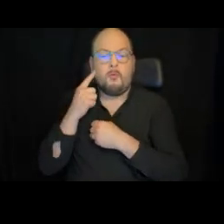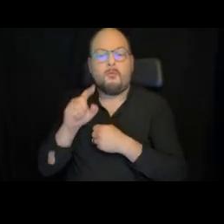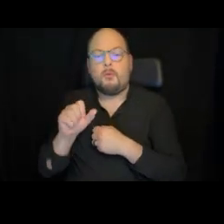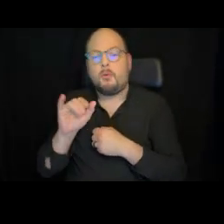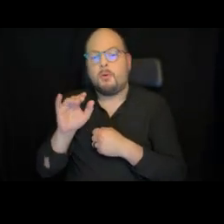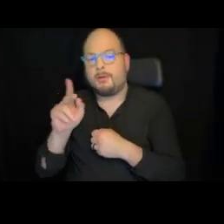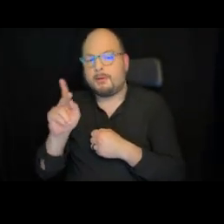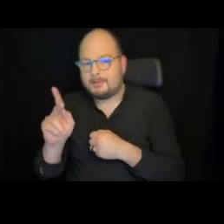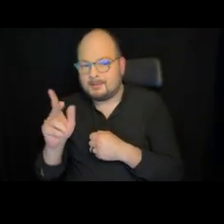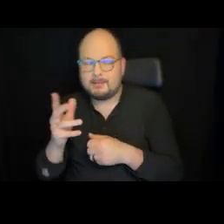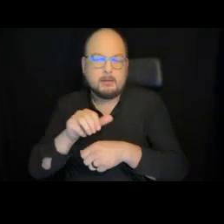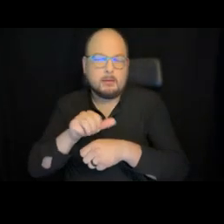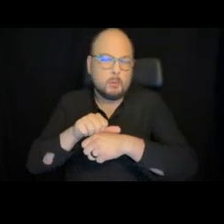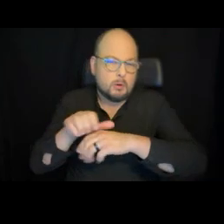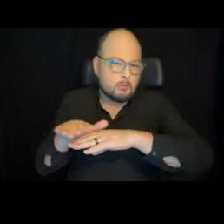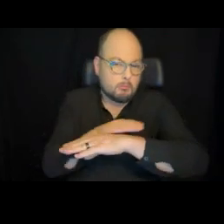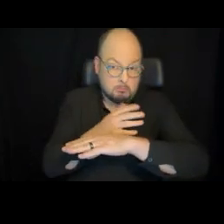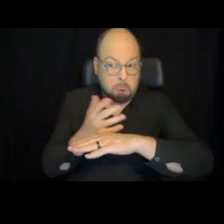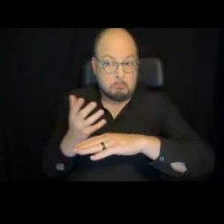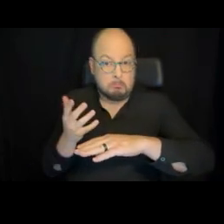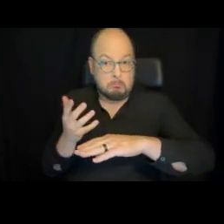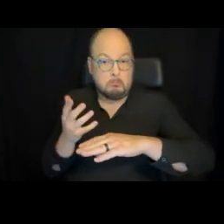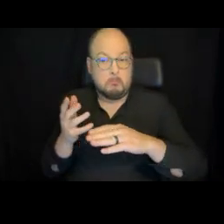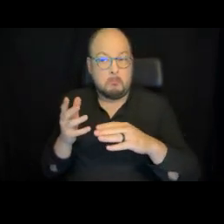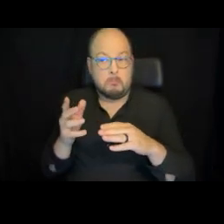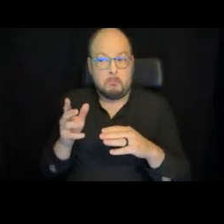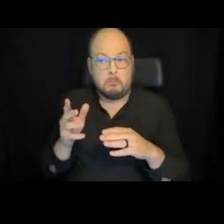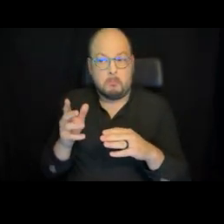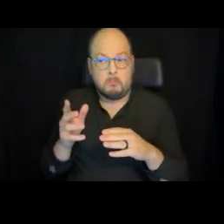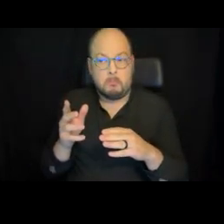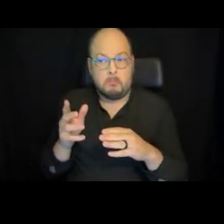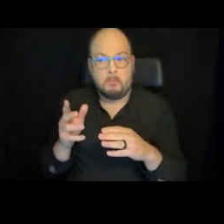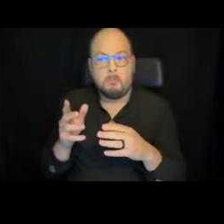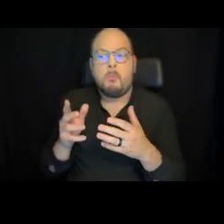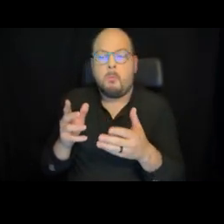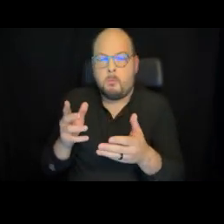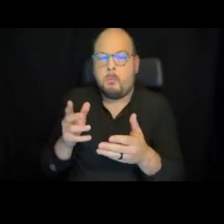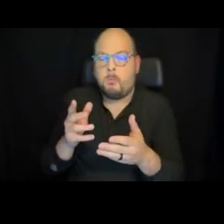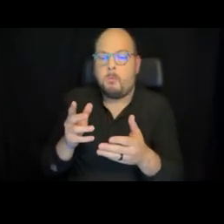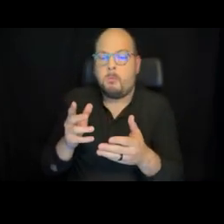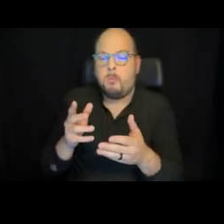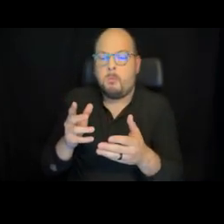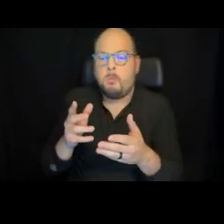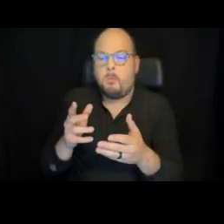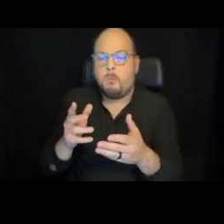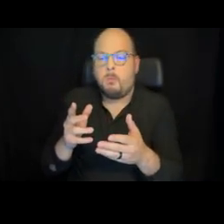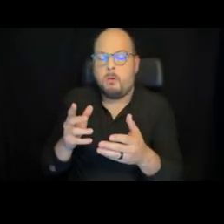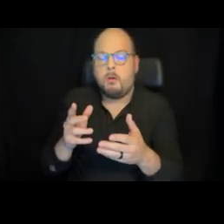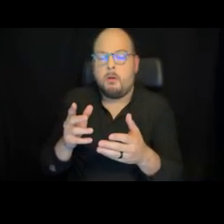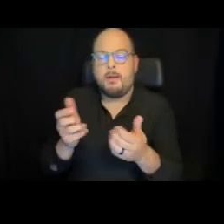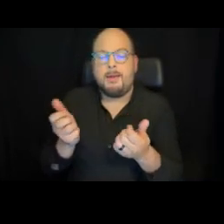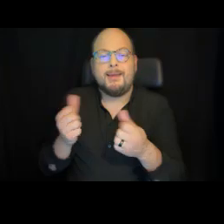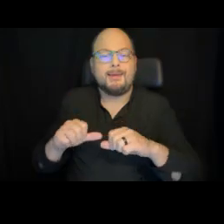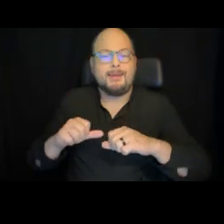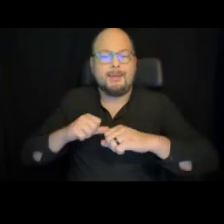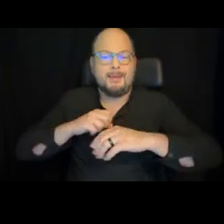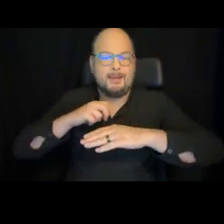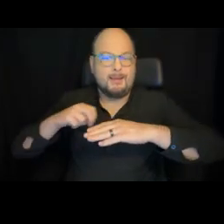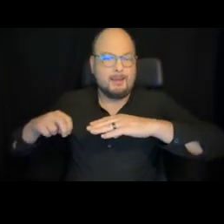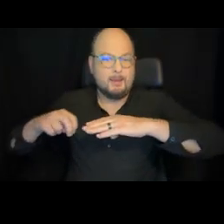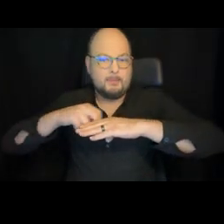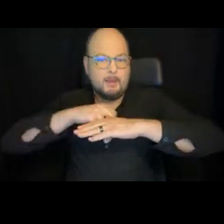work surface? So day one, a parallel approach would not be provided